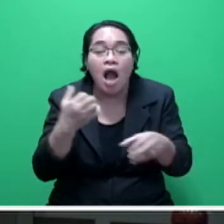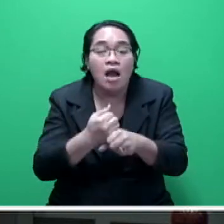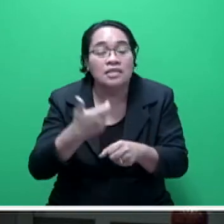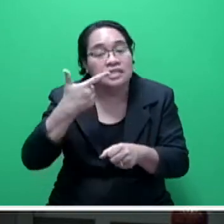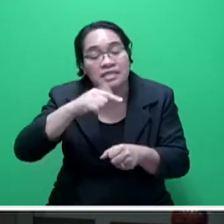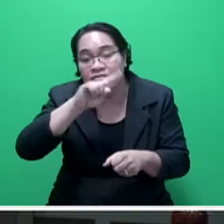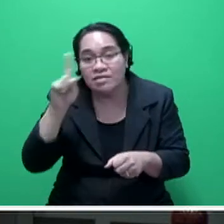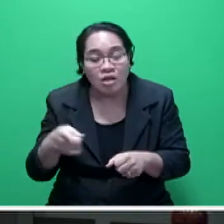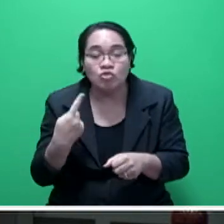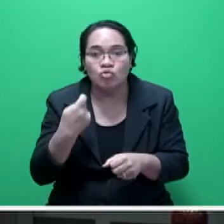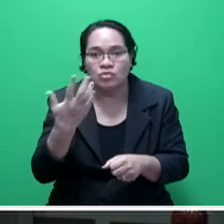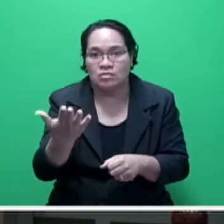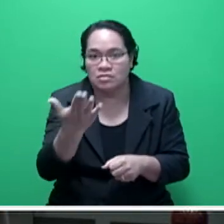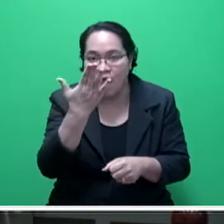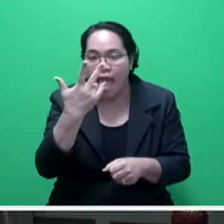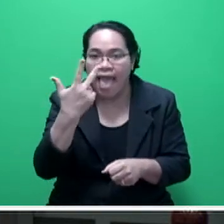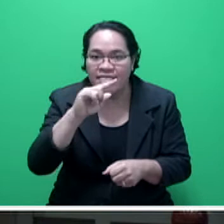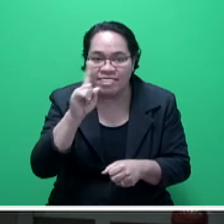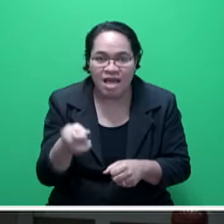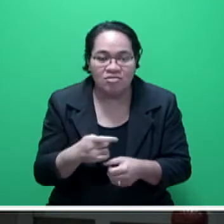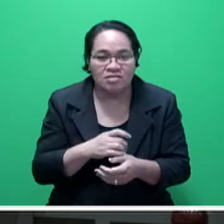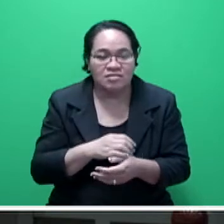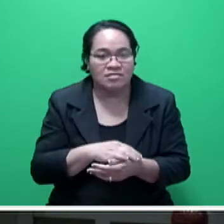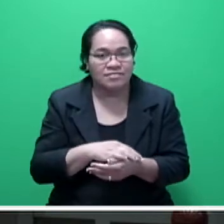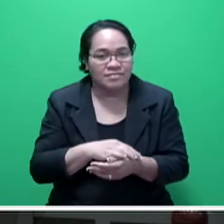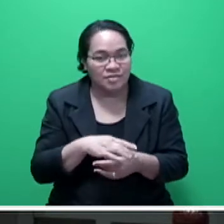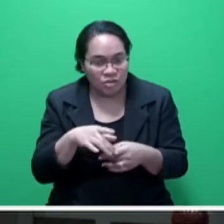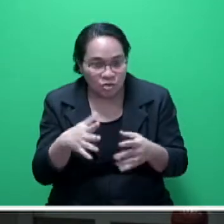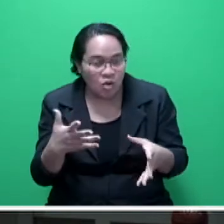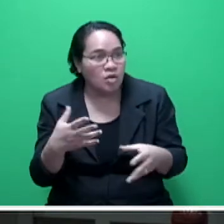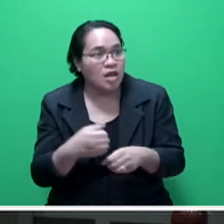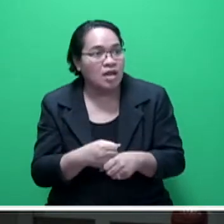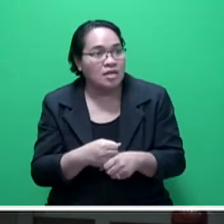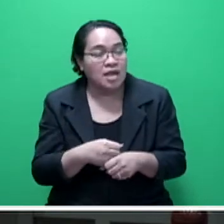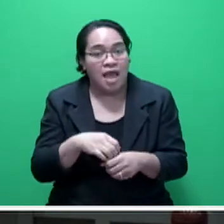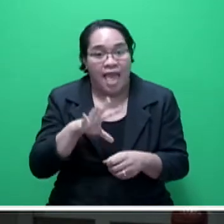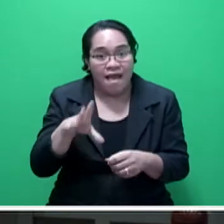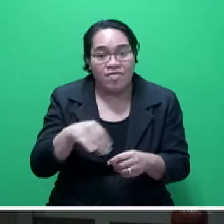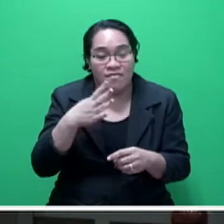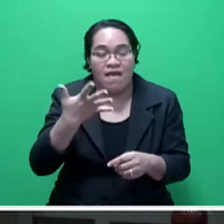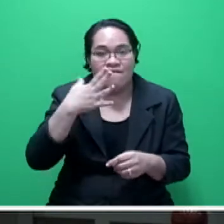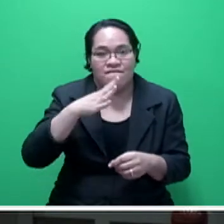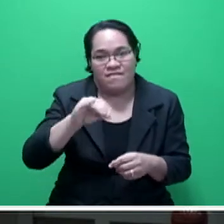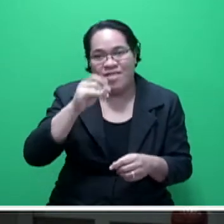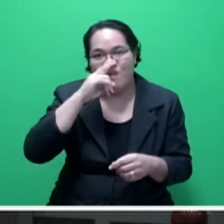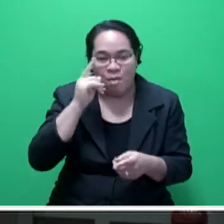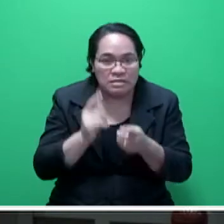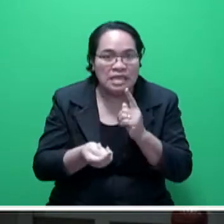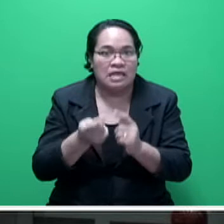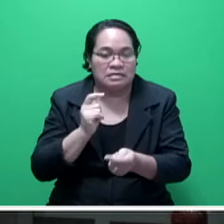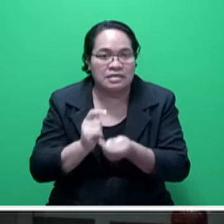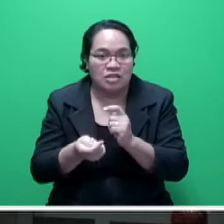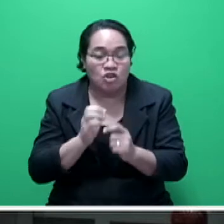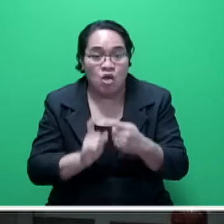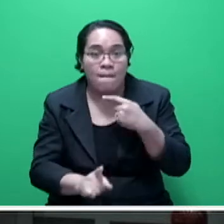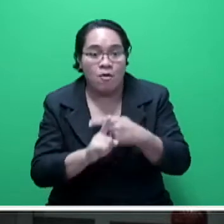7,986, nearly 8,000. Tests per 1,000 people is 9, 7 days rolling average is 50, and our test